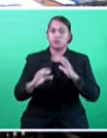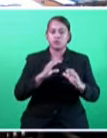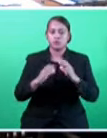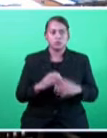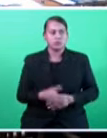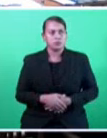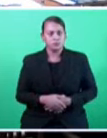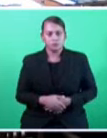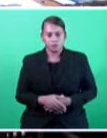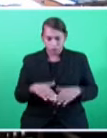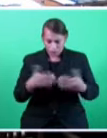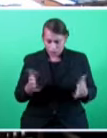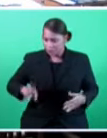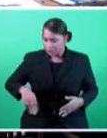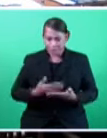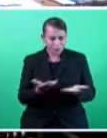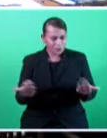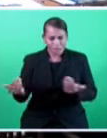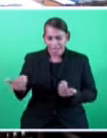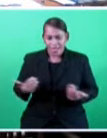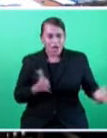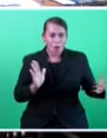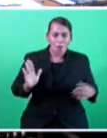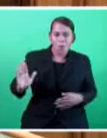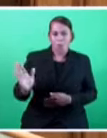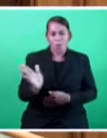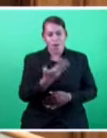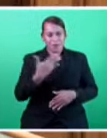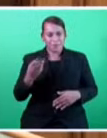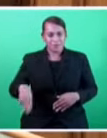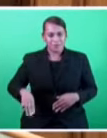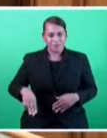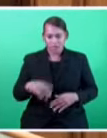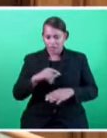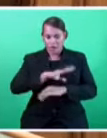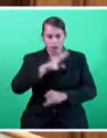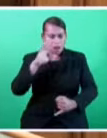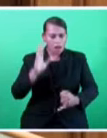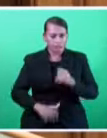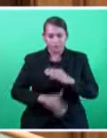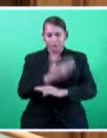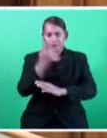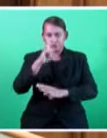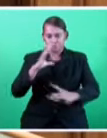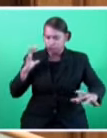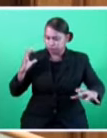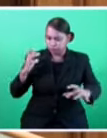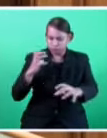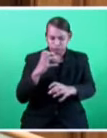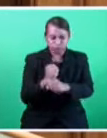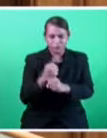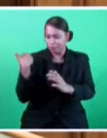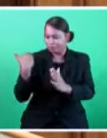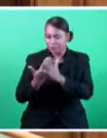Honourable members, I welcome all honourable members to the final sitting day for this week.